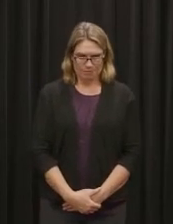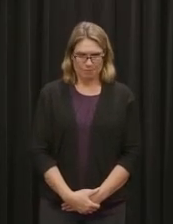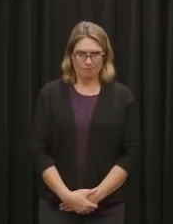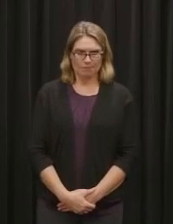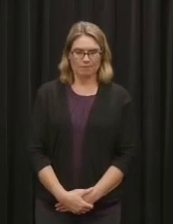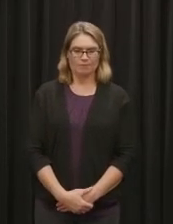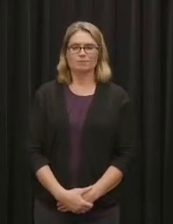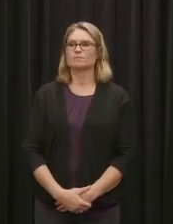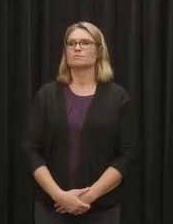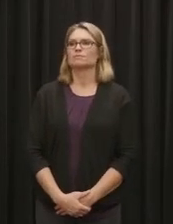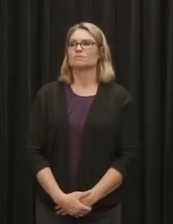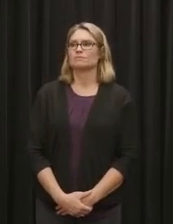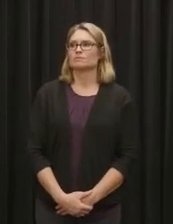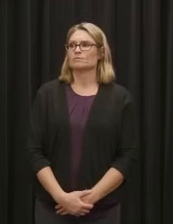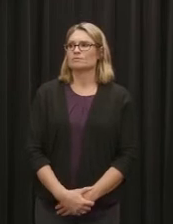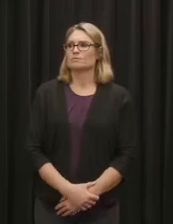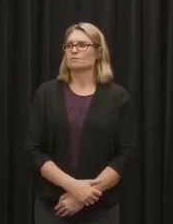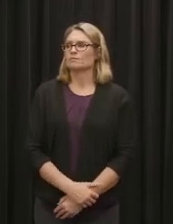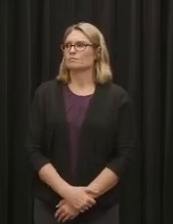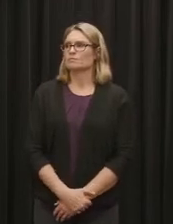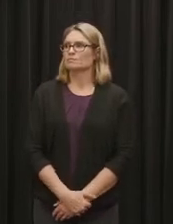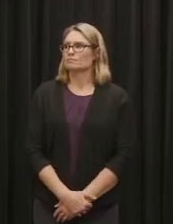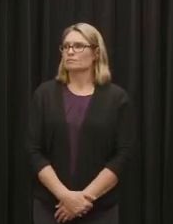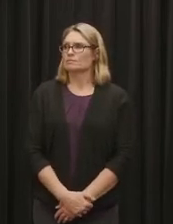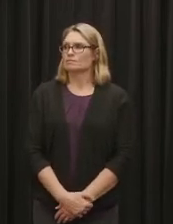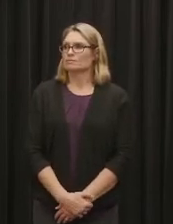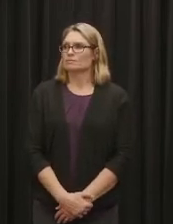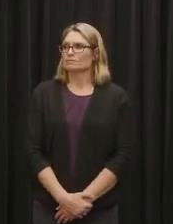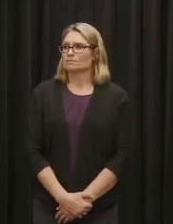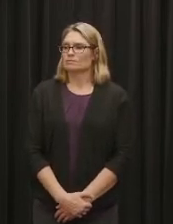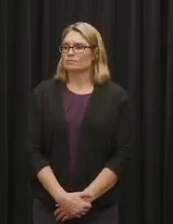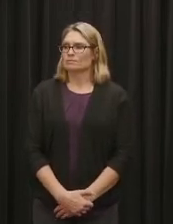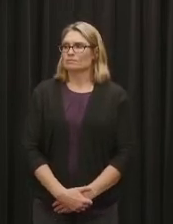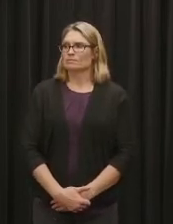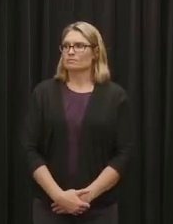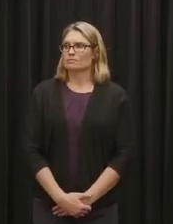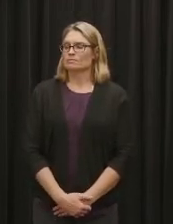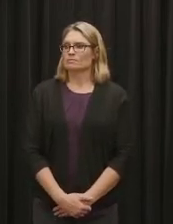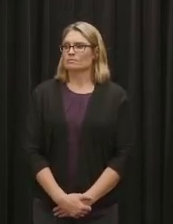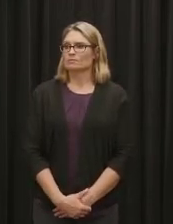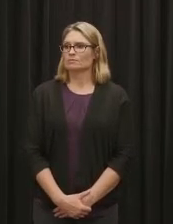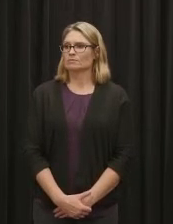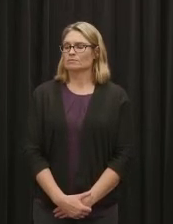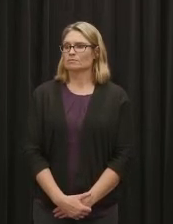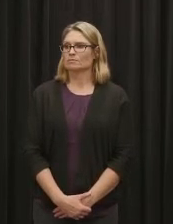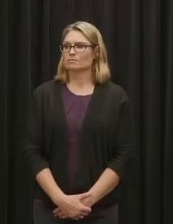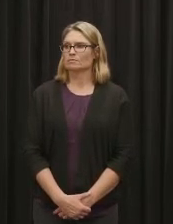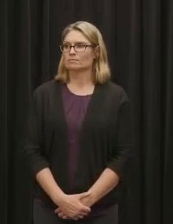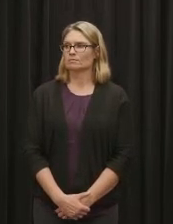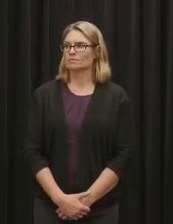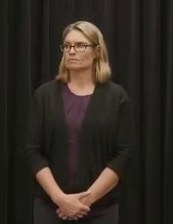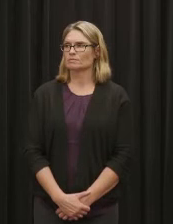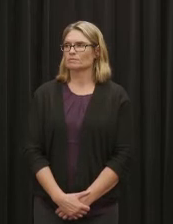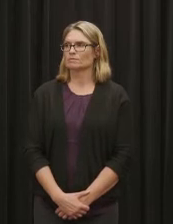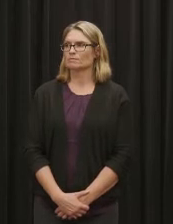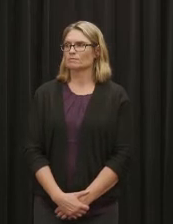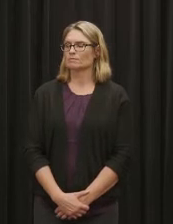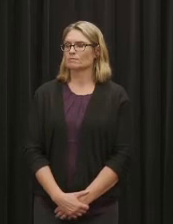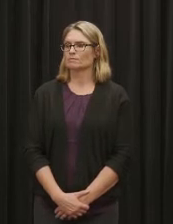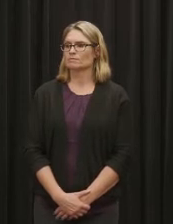My questions about the cases in Edmunston were answered by Dr. Russell,